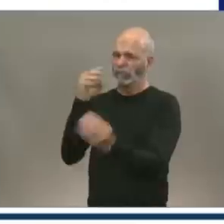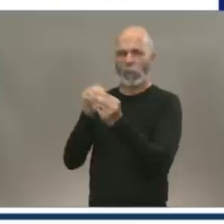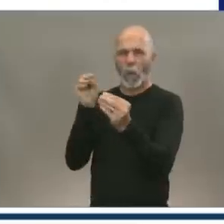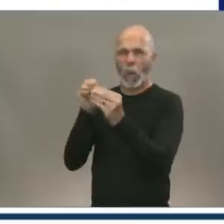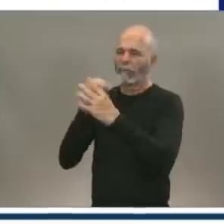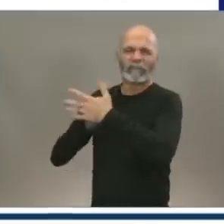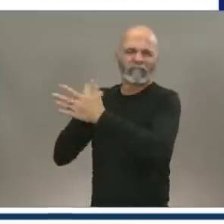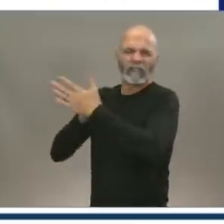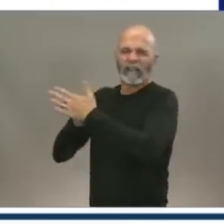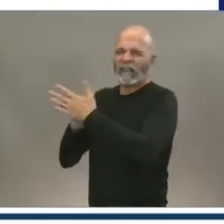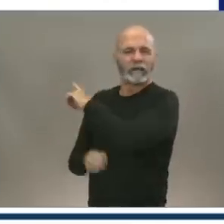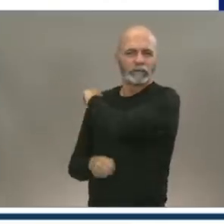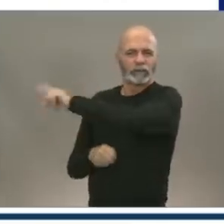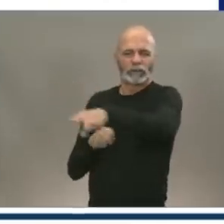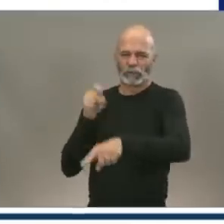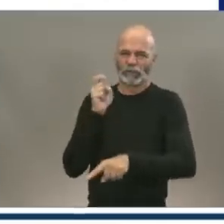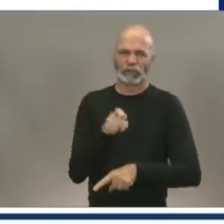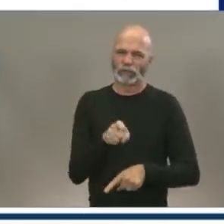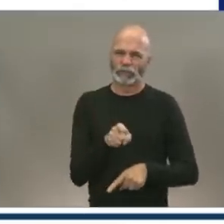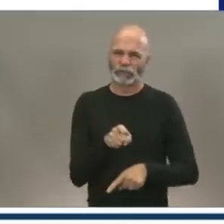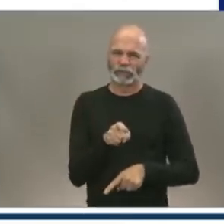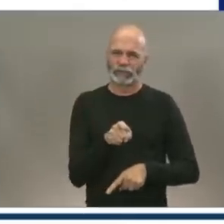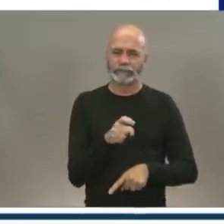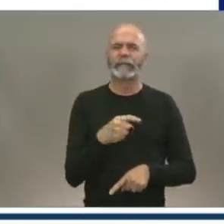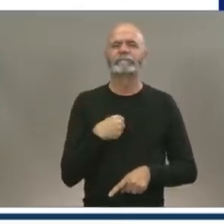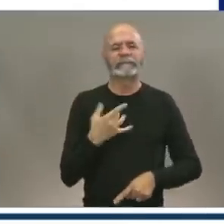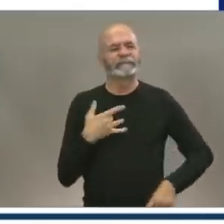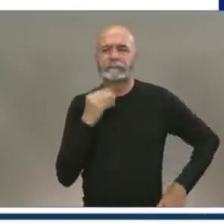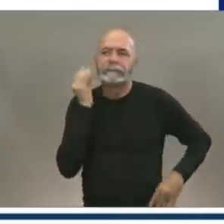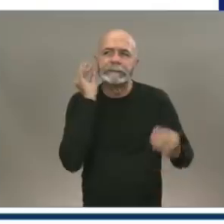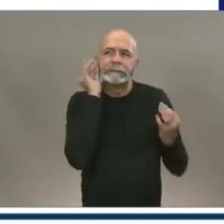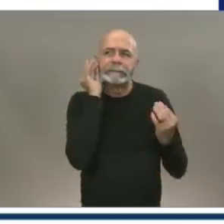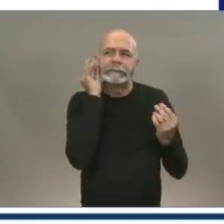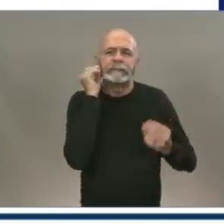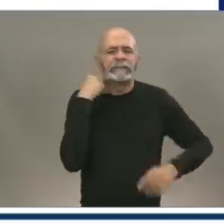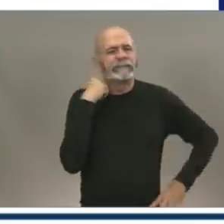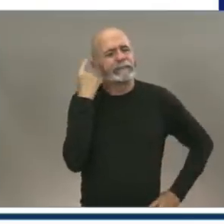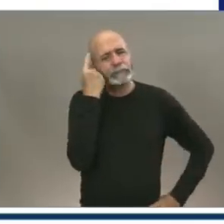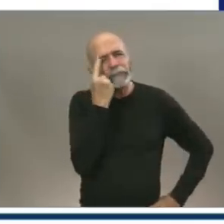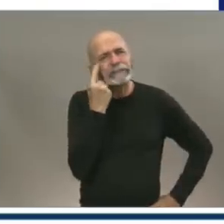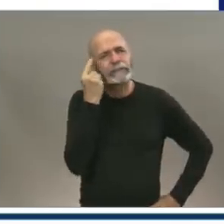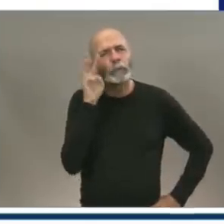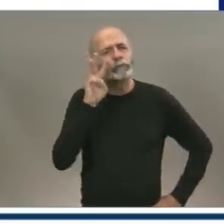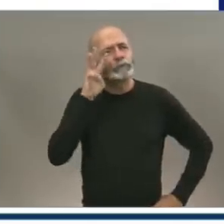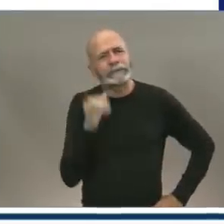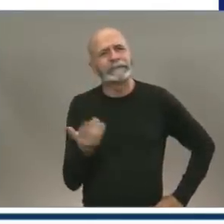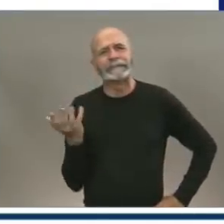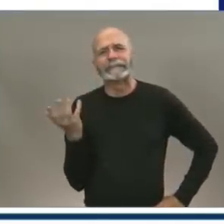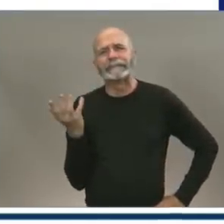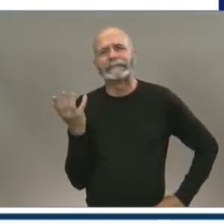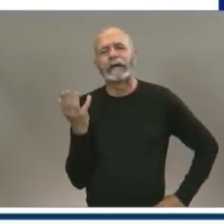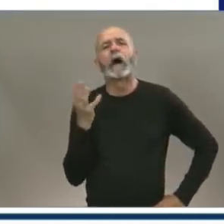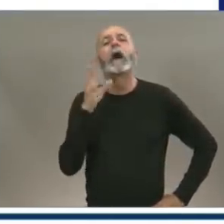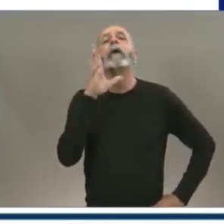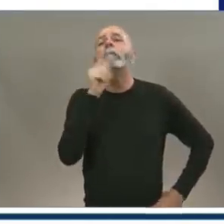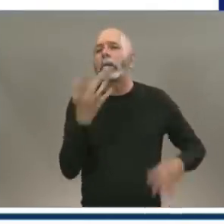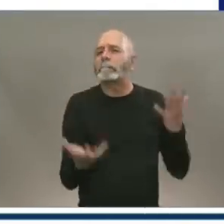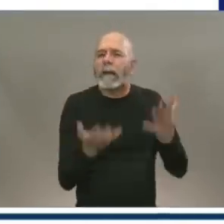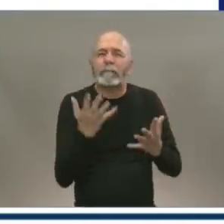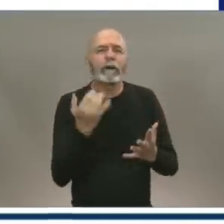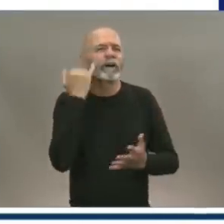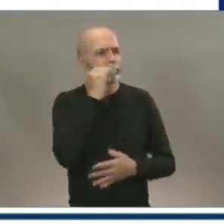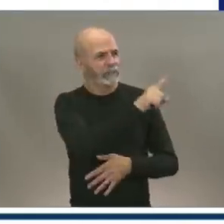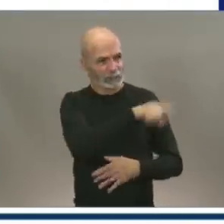and certainly I'm asking a lot of questions. We will get to the bottom of the enforcement delays, and we'll fix